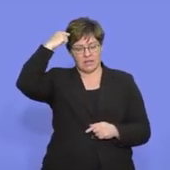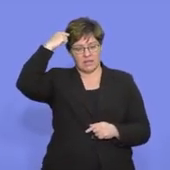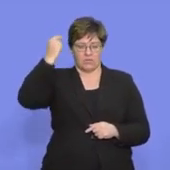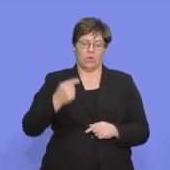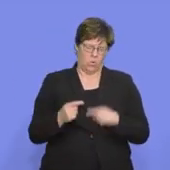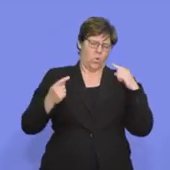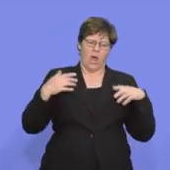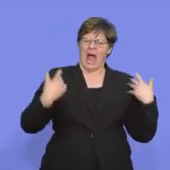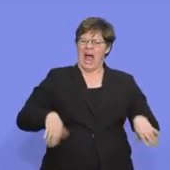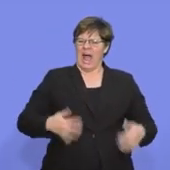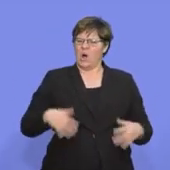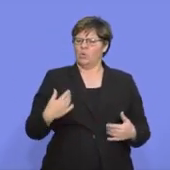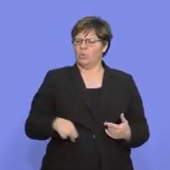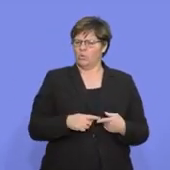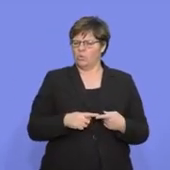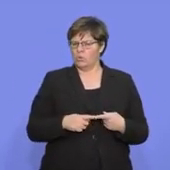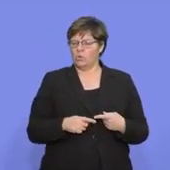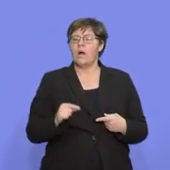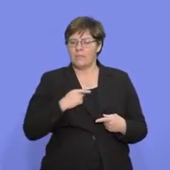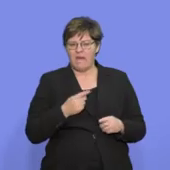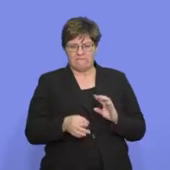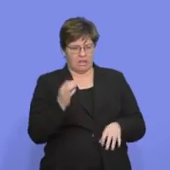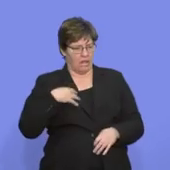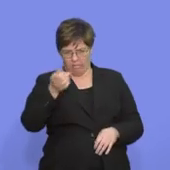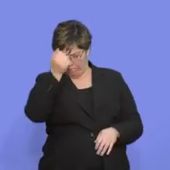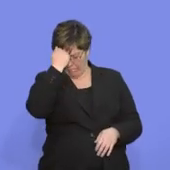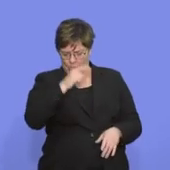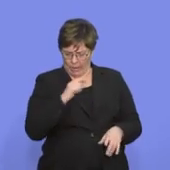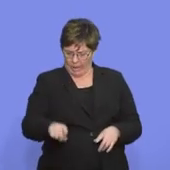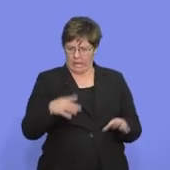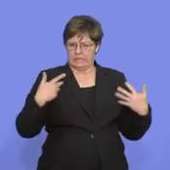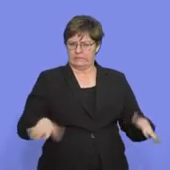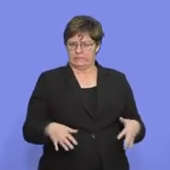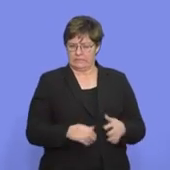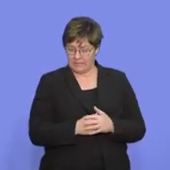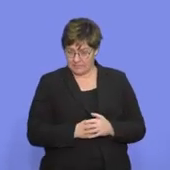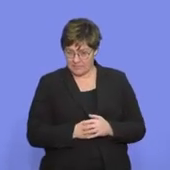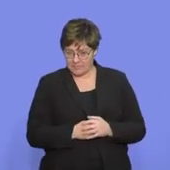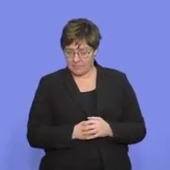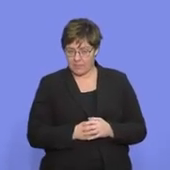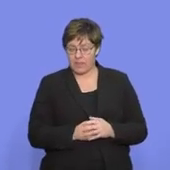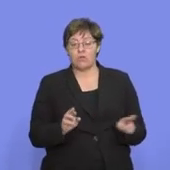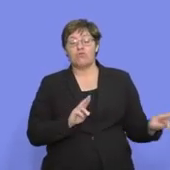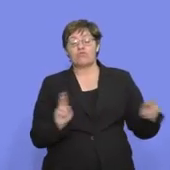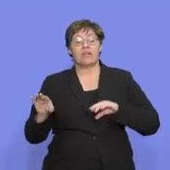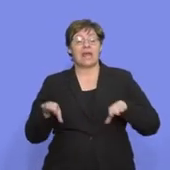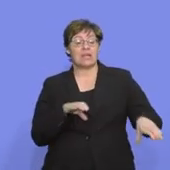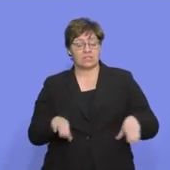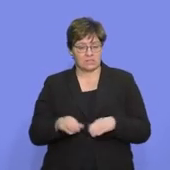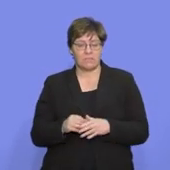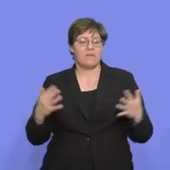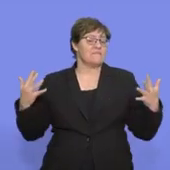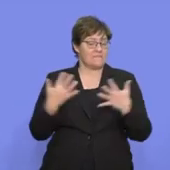will feel ouch and you will feel stupid maybe. Right, so reflex action, like I said, is